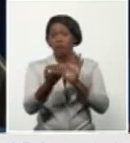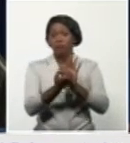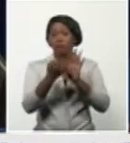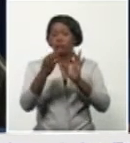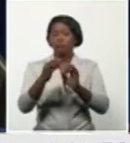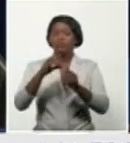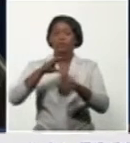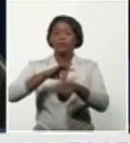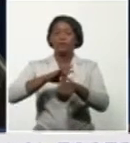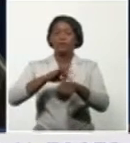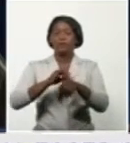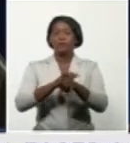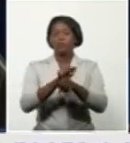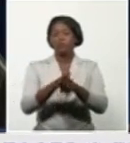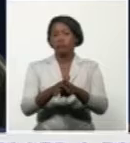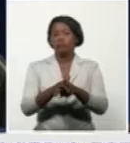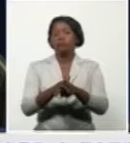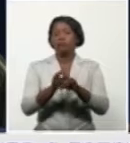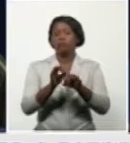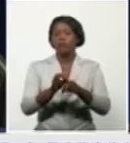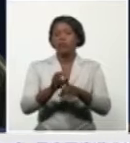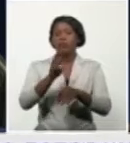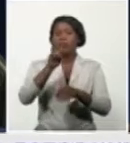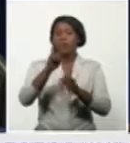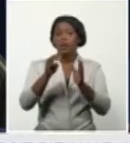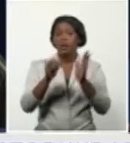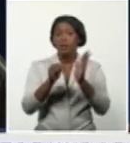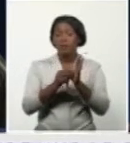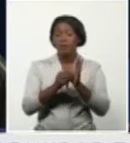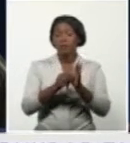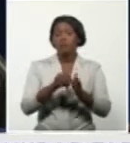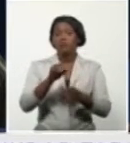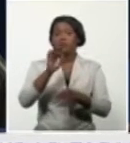98,237 more confirmed cases and